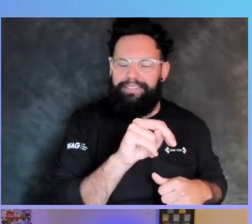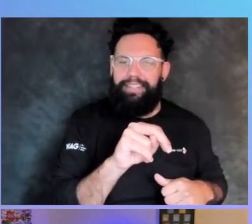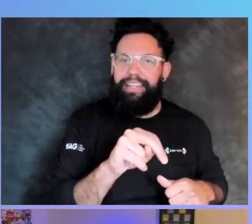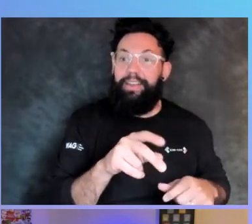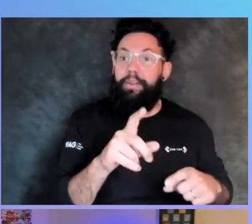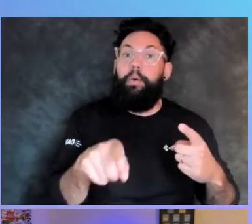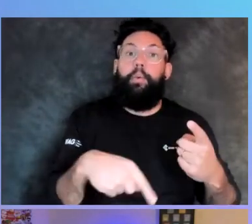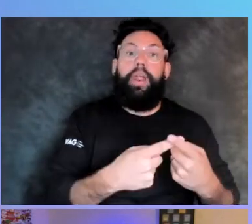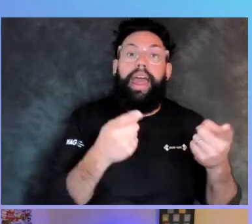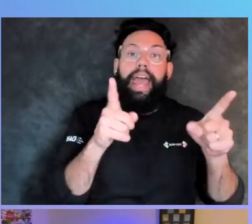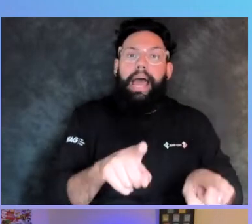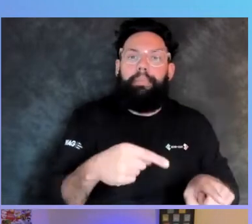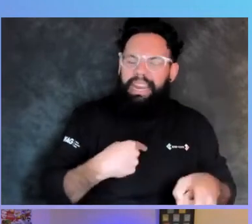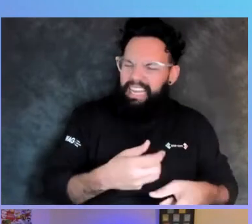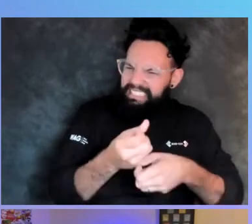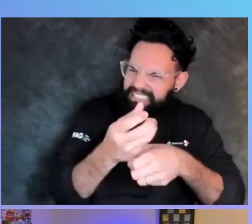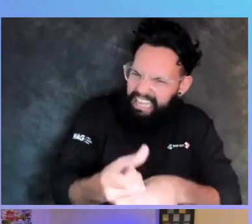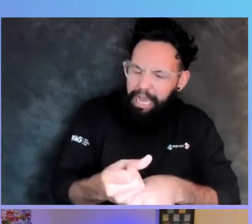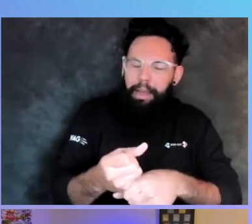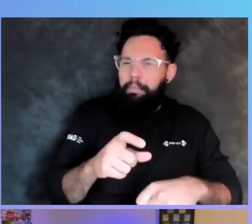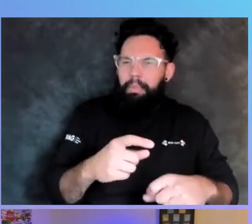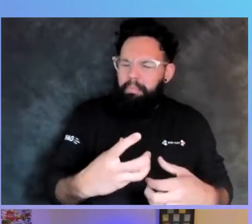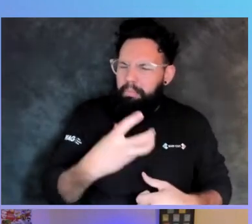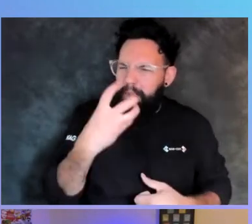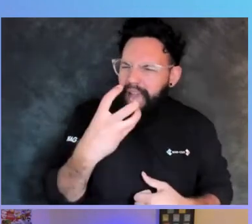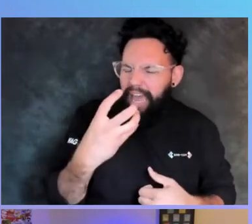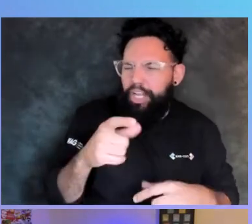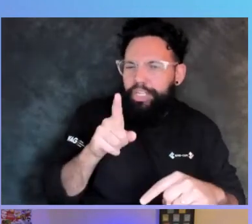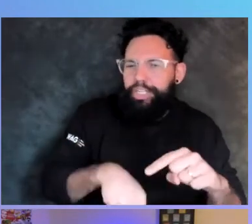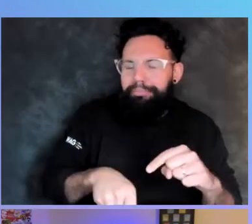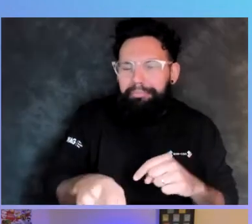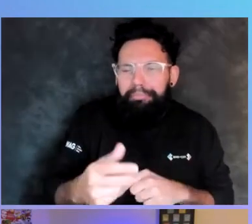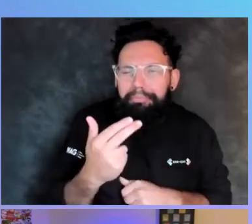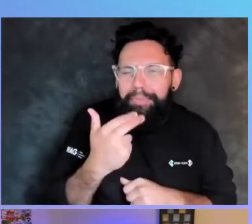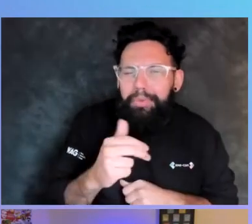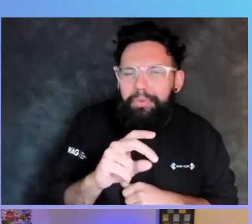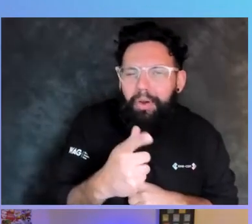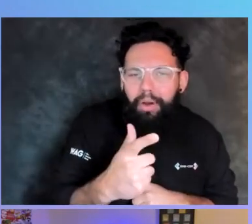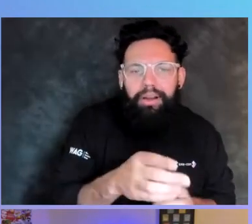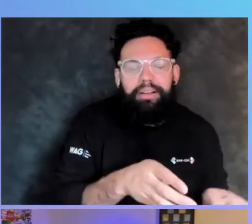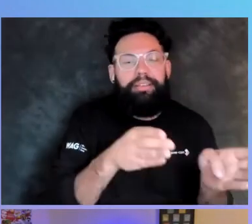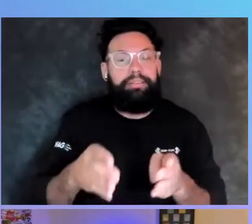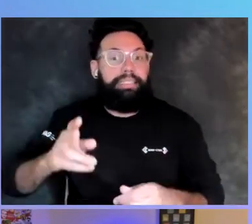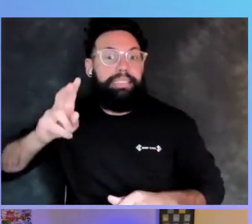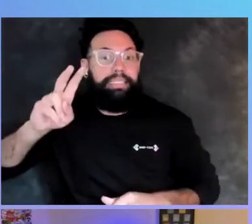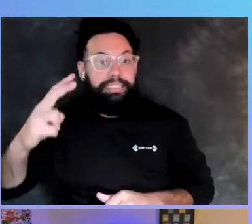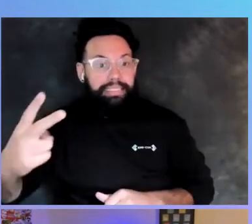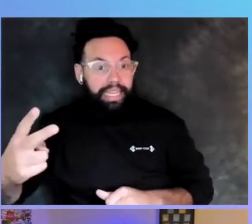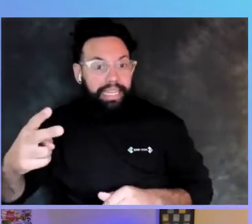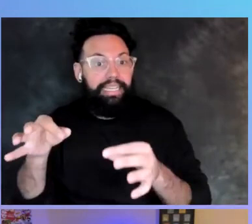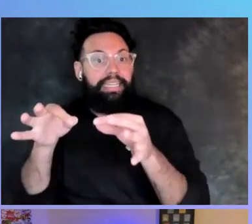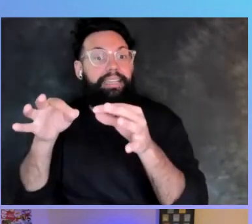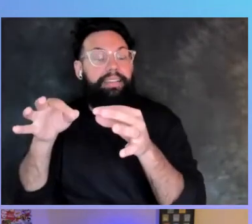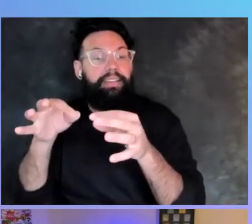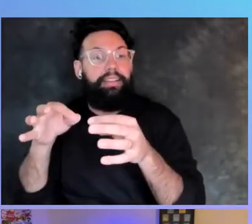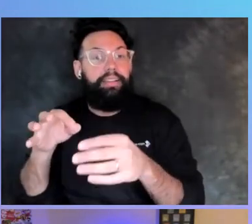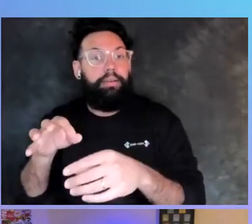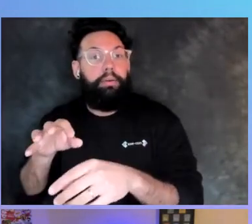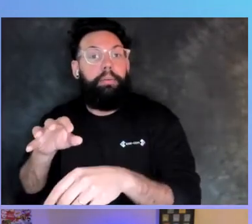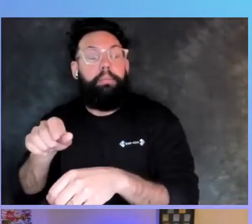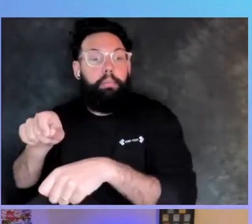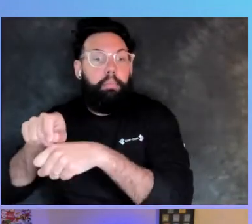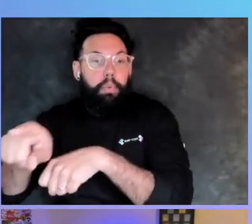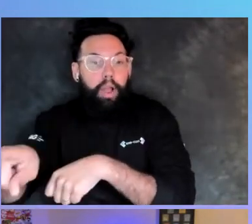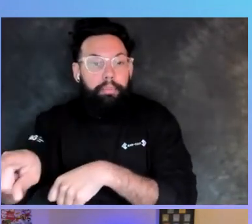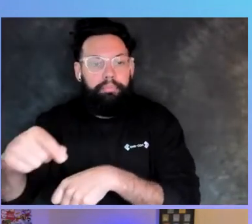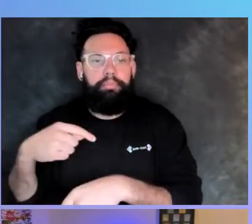serious because she was so cute. The other example that I provided ChatGPT was some song lyrics from one of the pop greats,